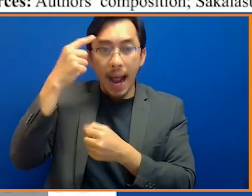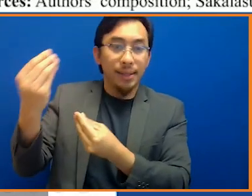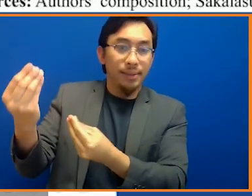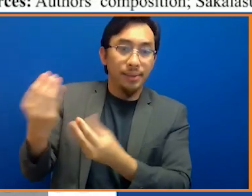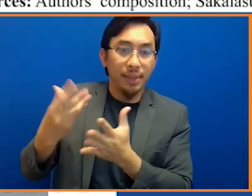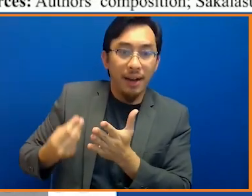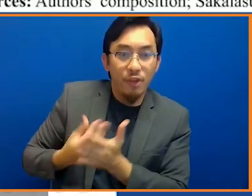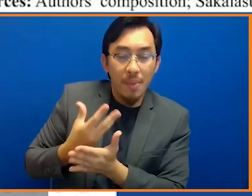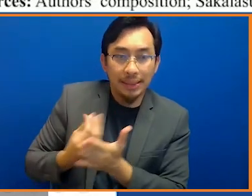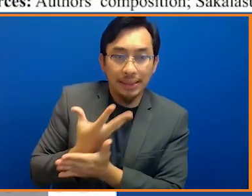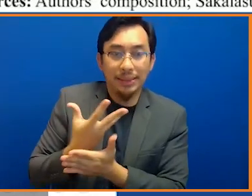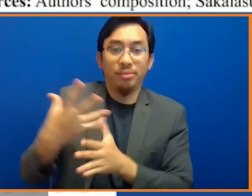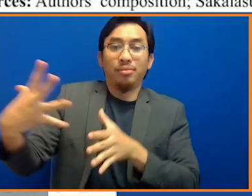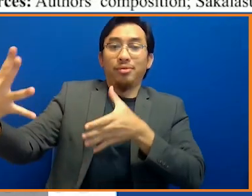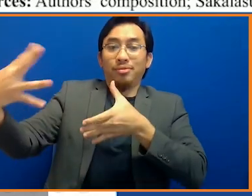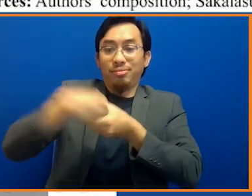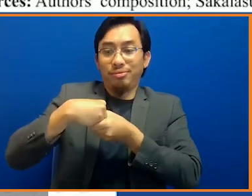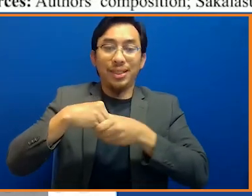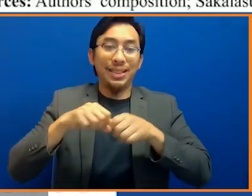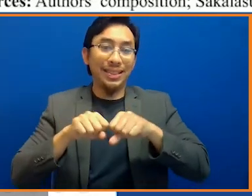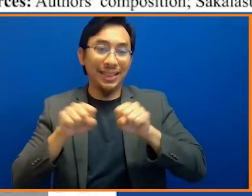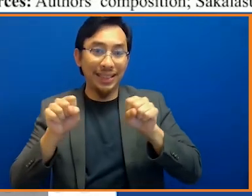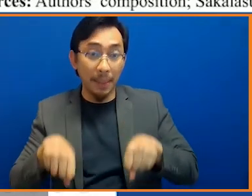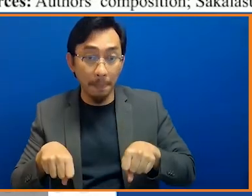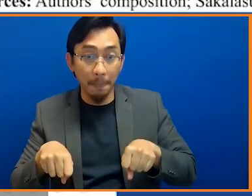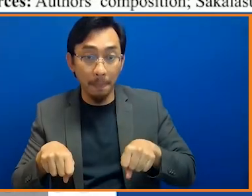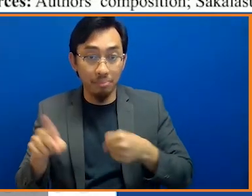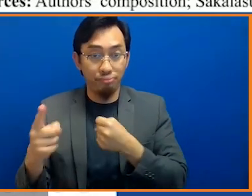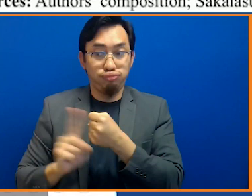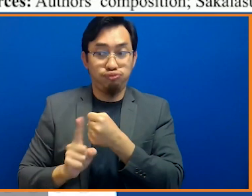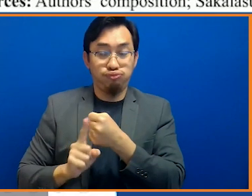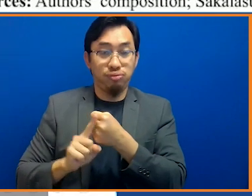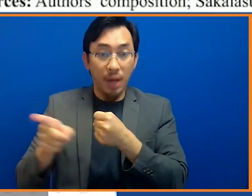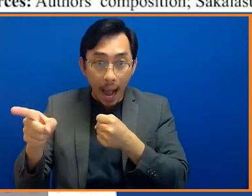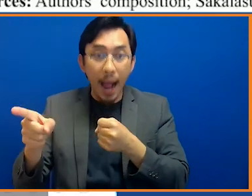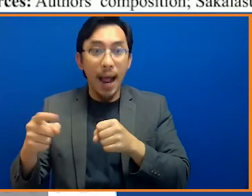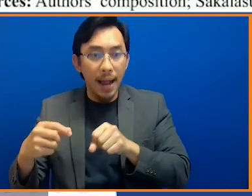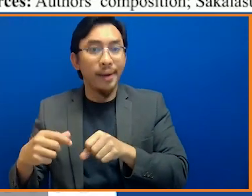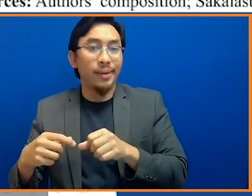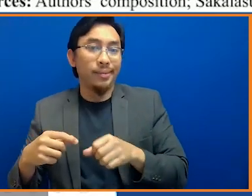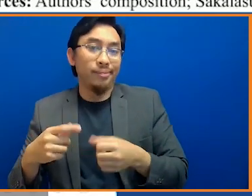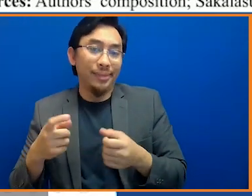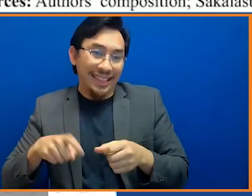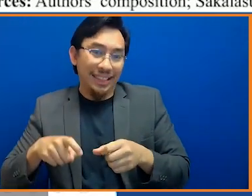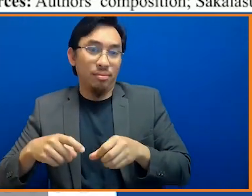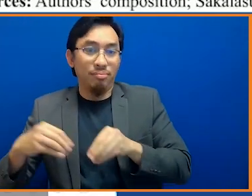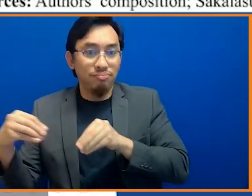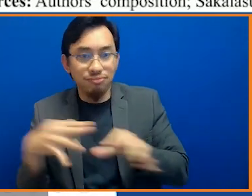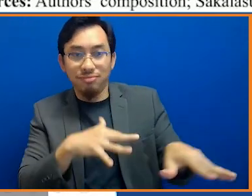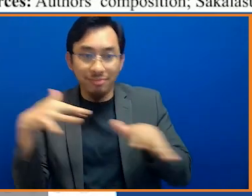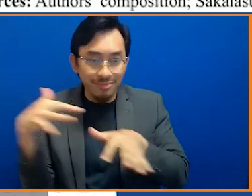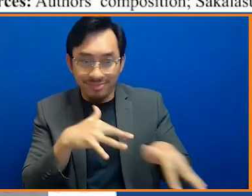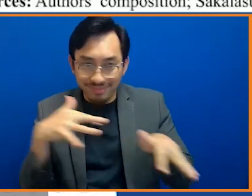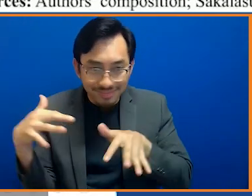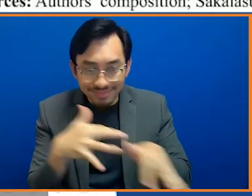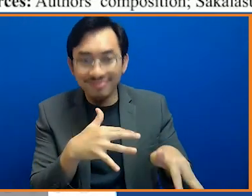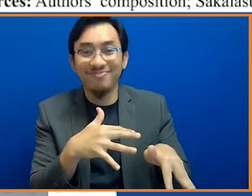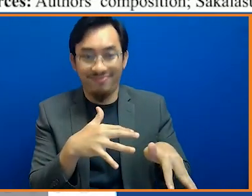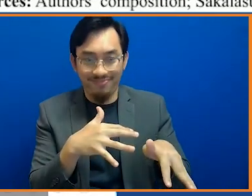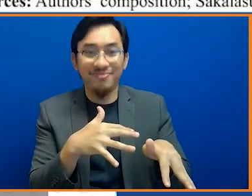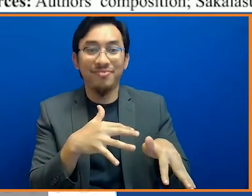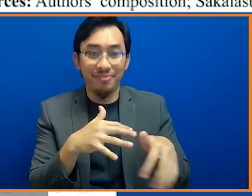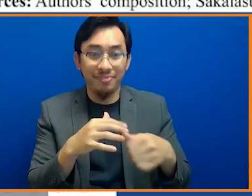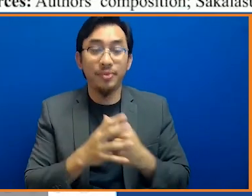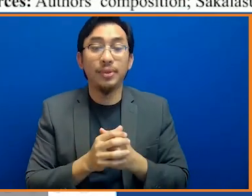section on in the system that conveying the warning, ordering evacuation, including in ordering the for evacuation.